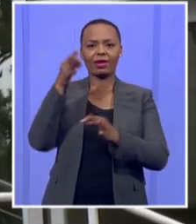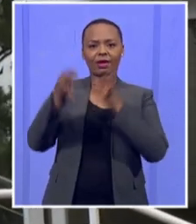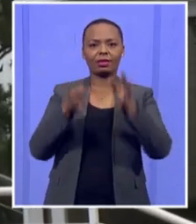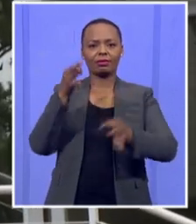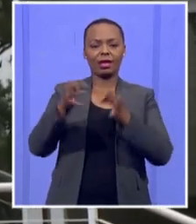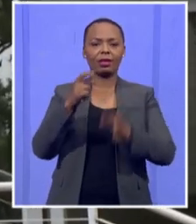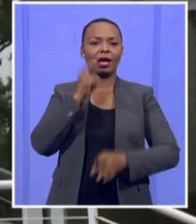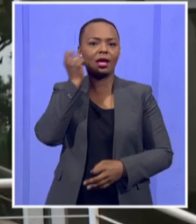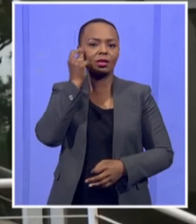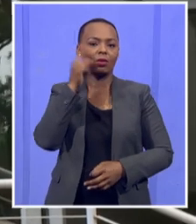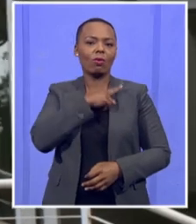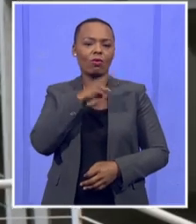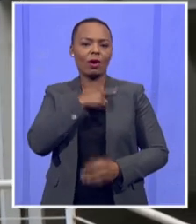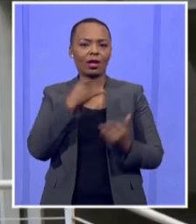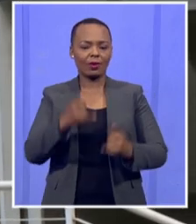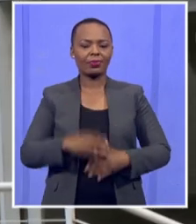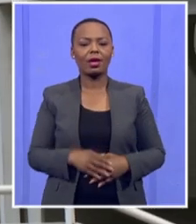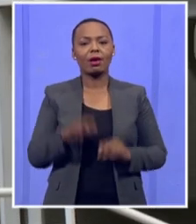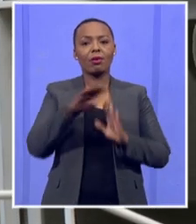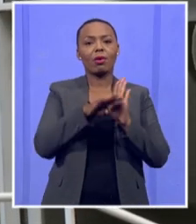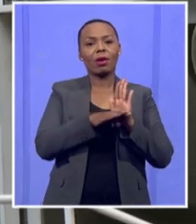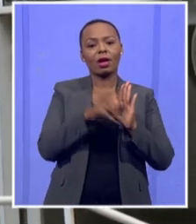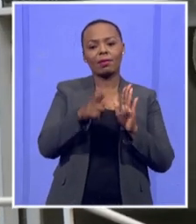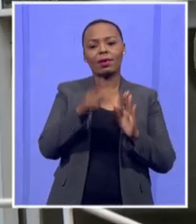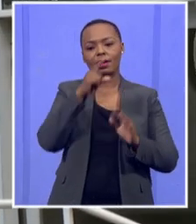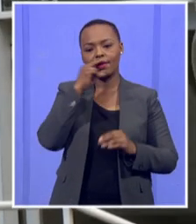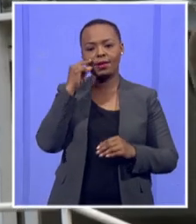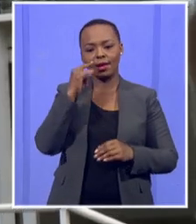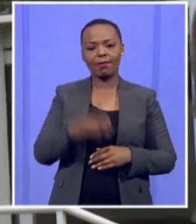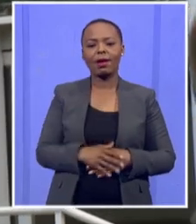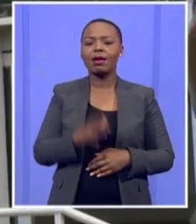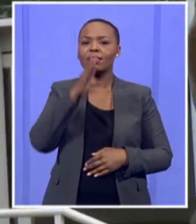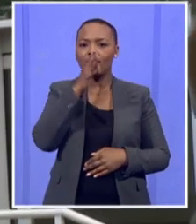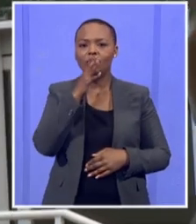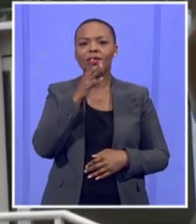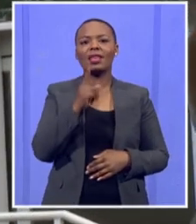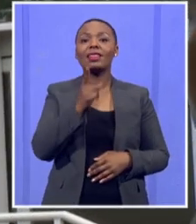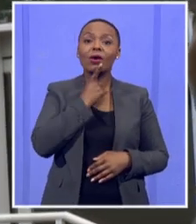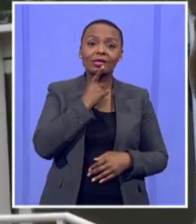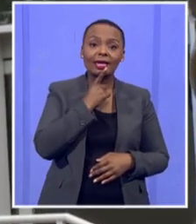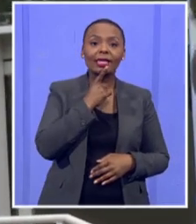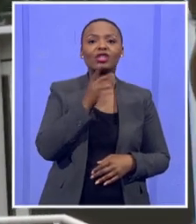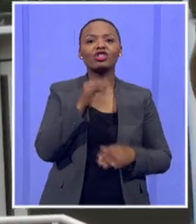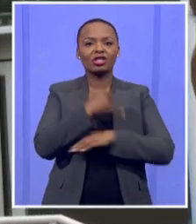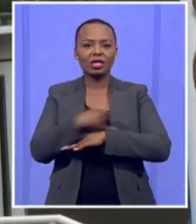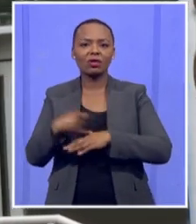understand why we got involved. We have one program called 1,000 Surgeries for 1,000 Children, which